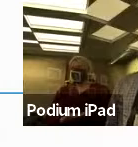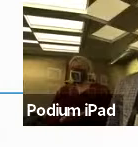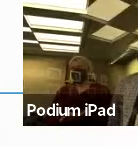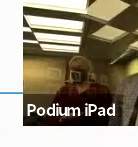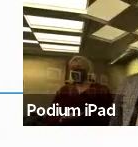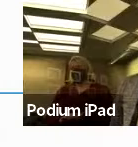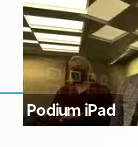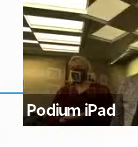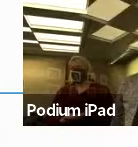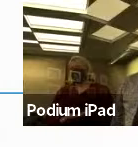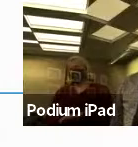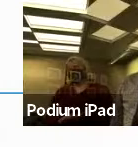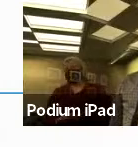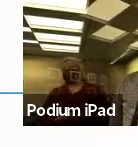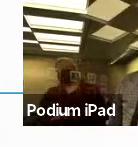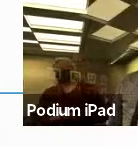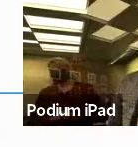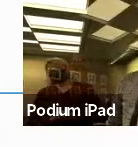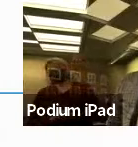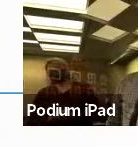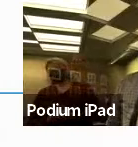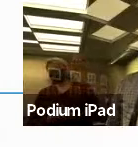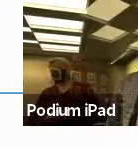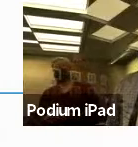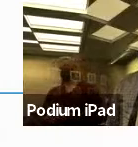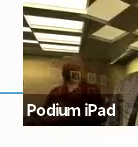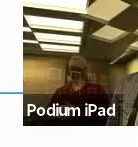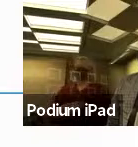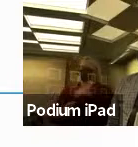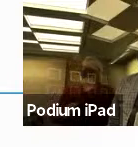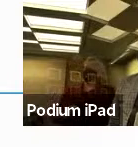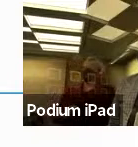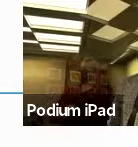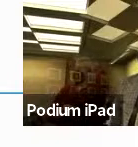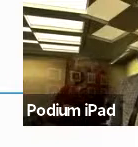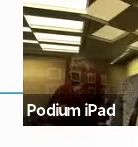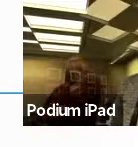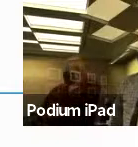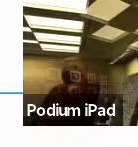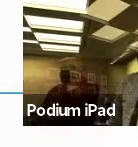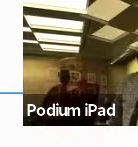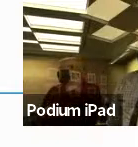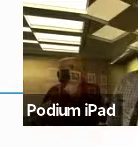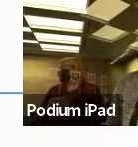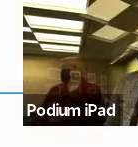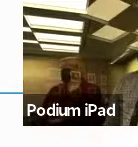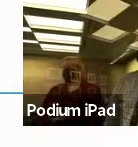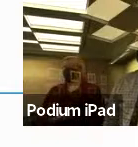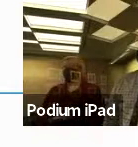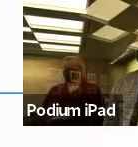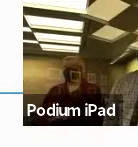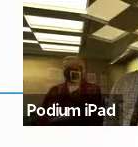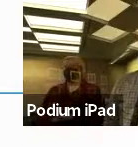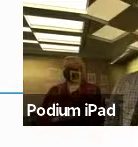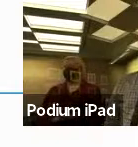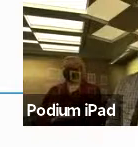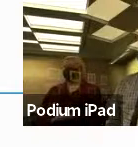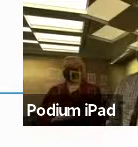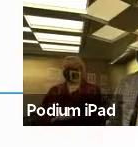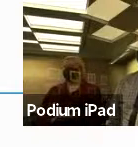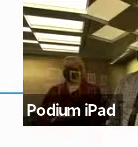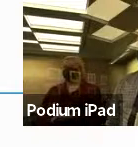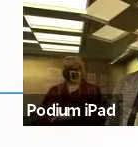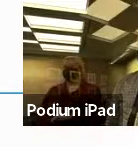Education and the community with the status of our plan. This is to remain in compliance with state and federal requirements, specifically Missouri House Bill